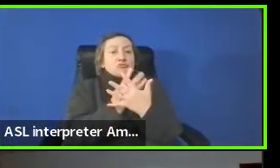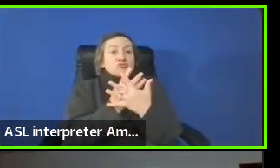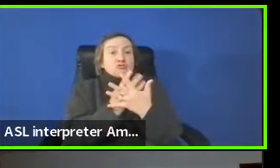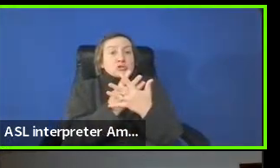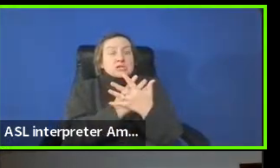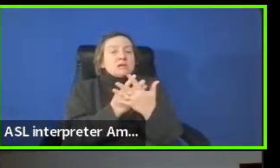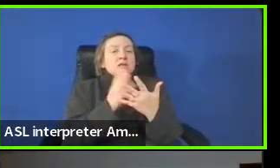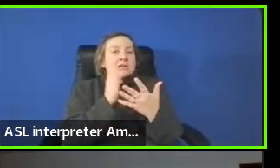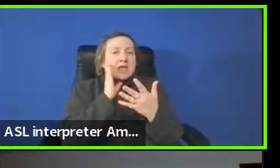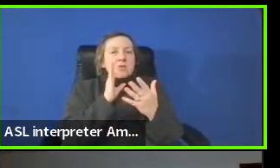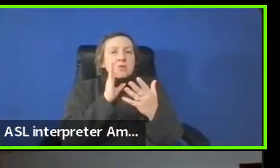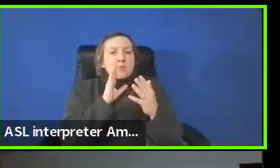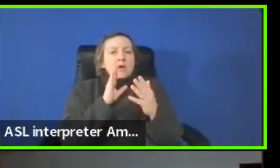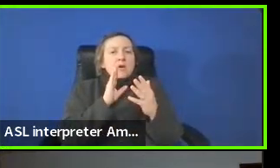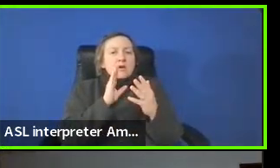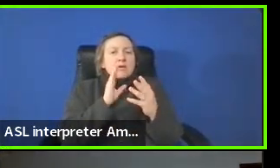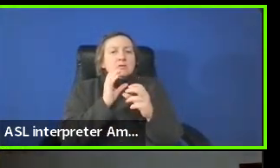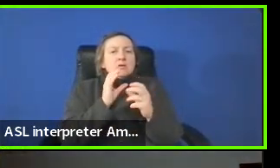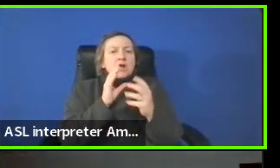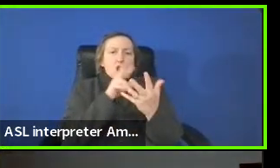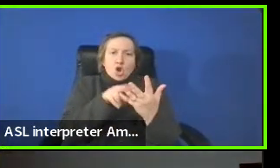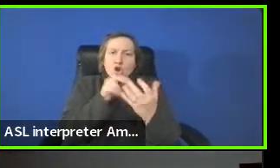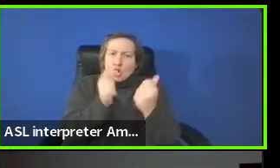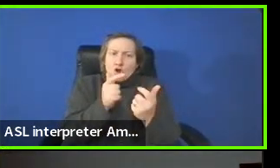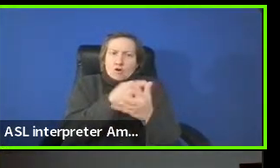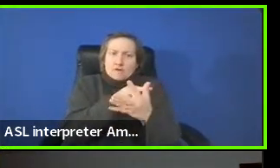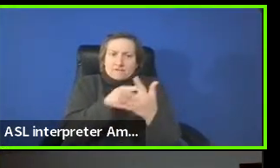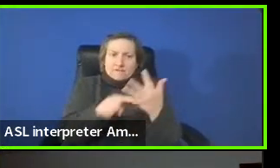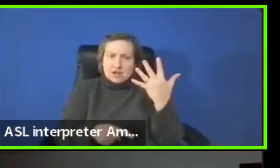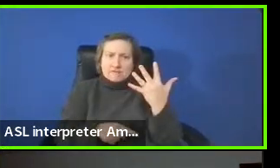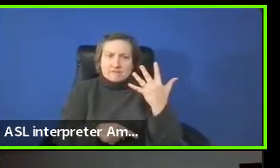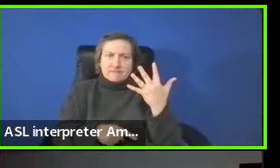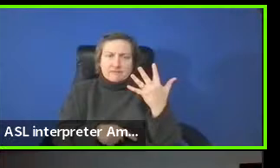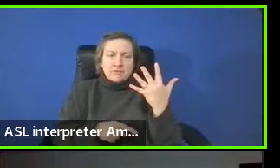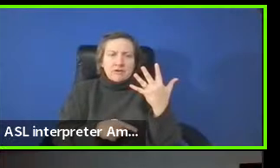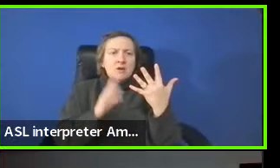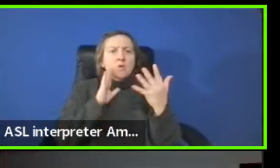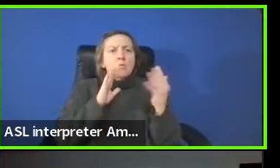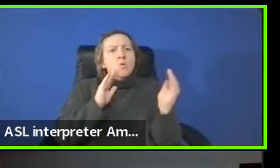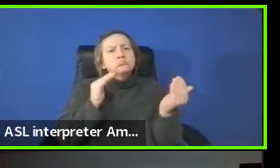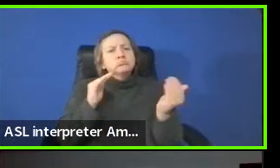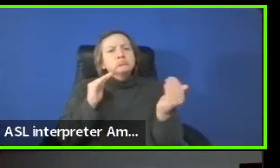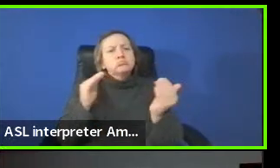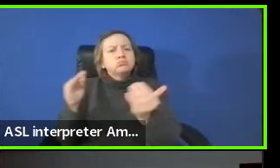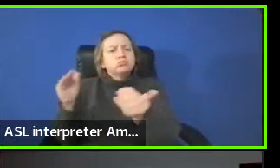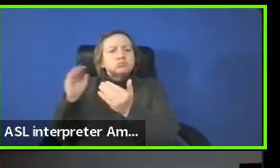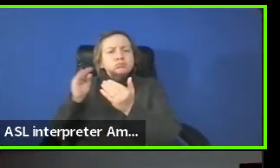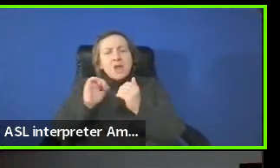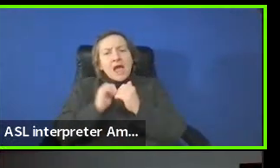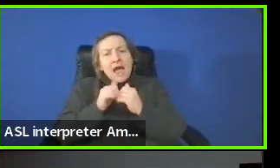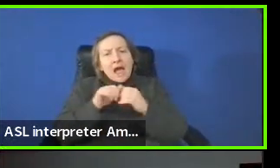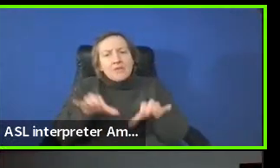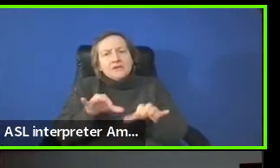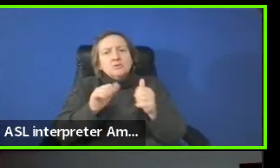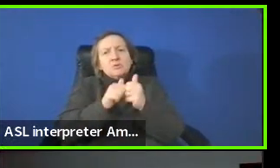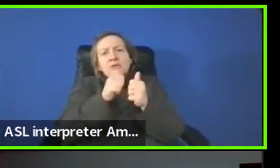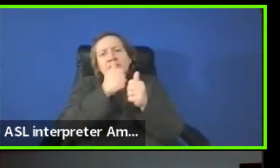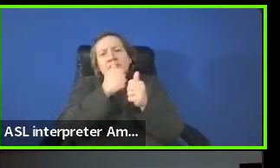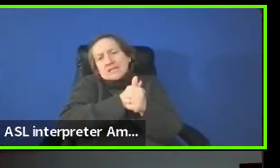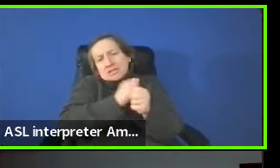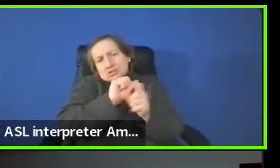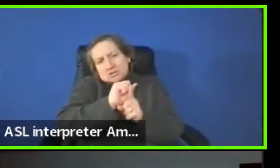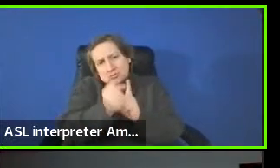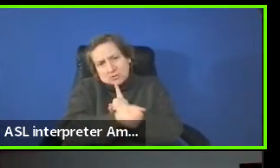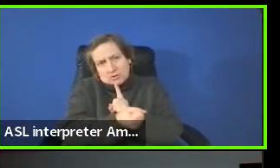take all of these 5 options and look at how they perform under the various scenarios. And